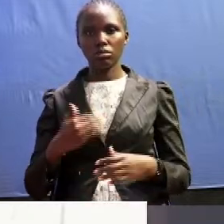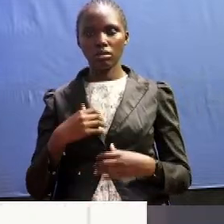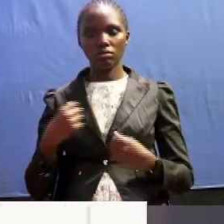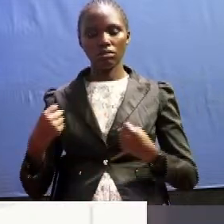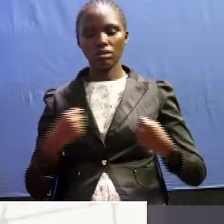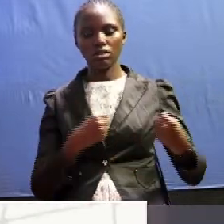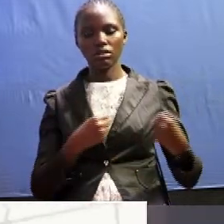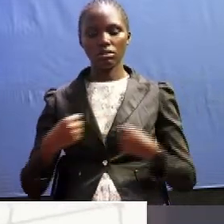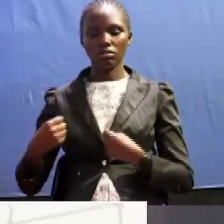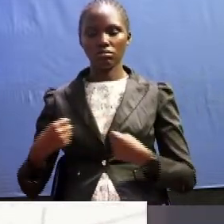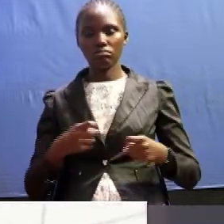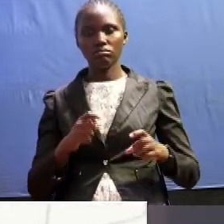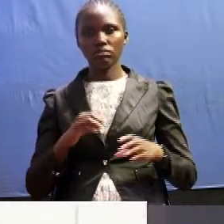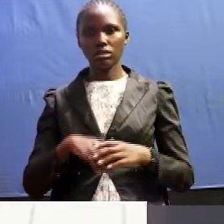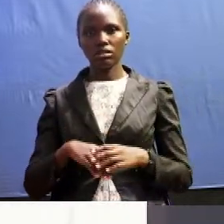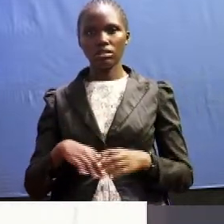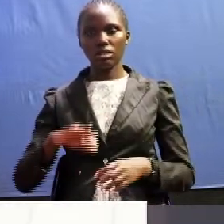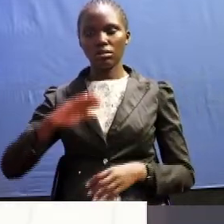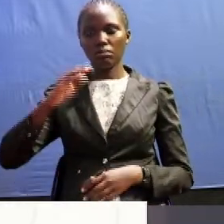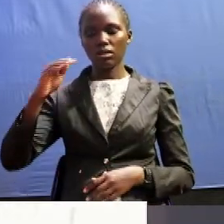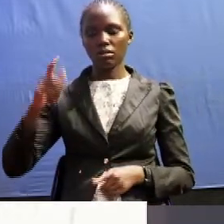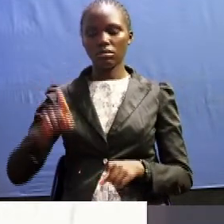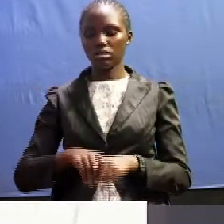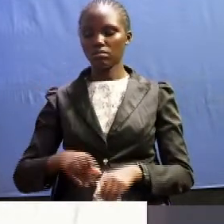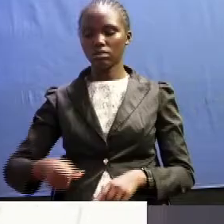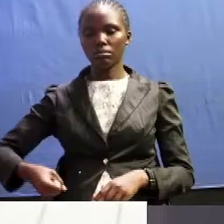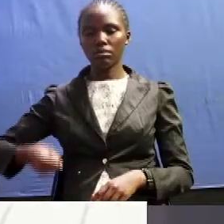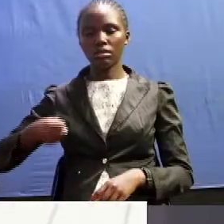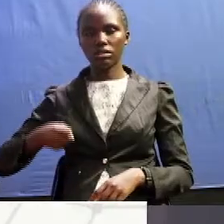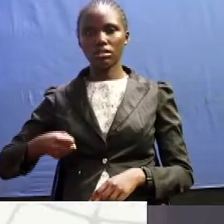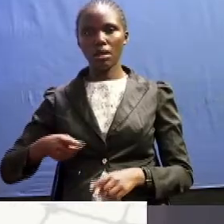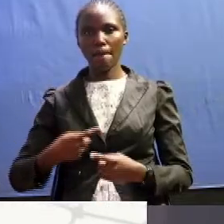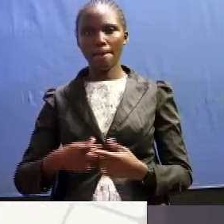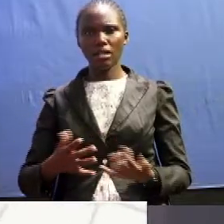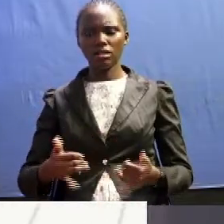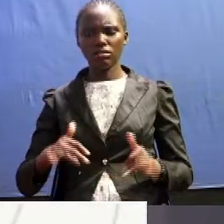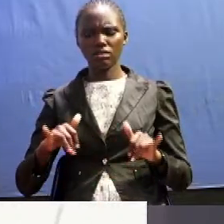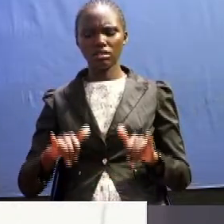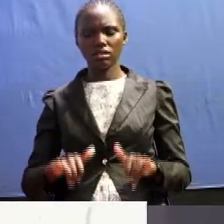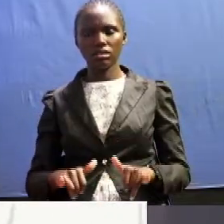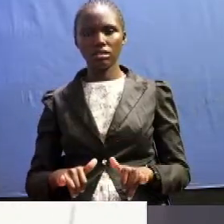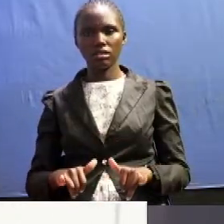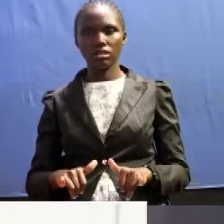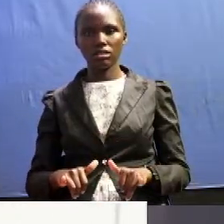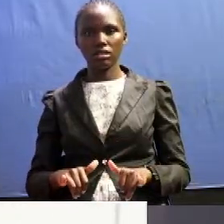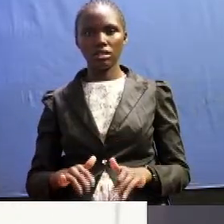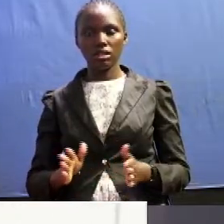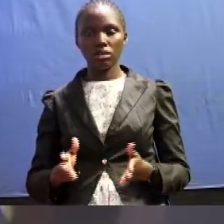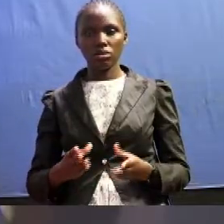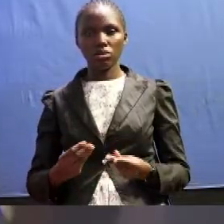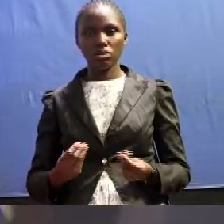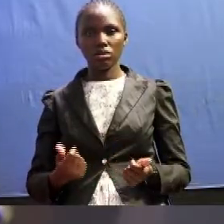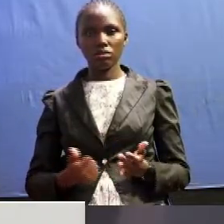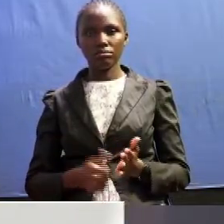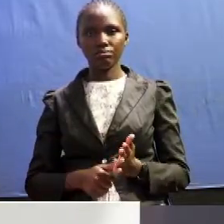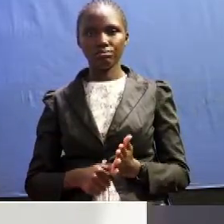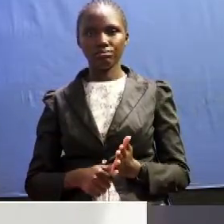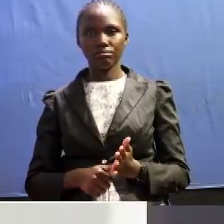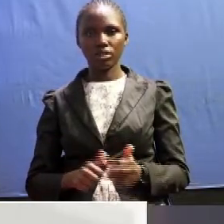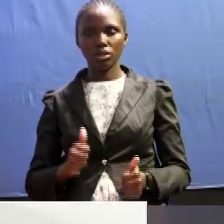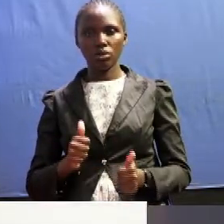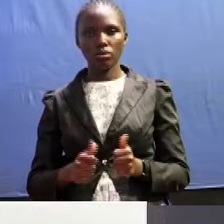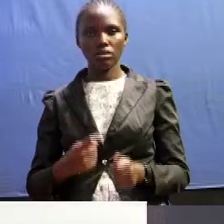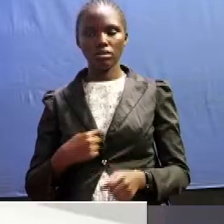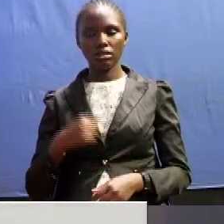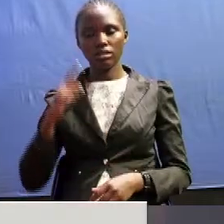Parliament and the budget as tabled by National Treasury. I tend to think